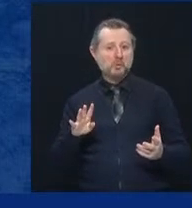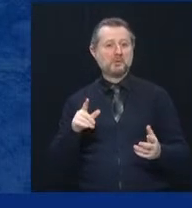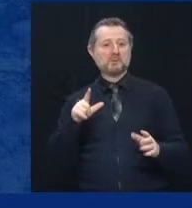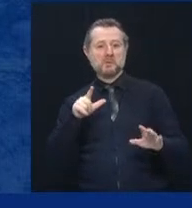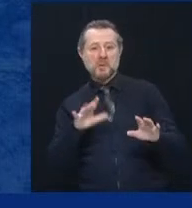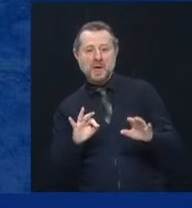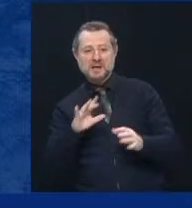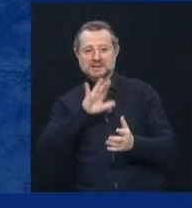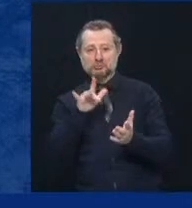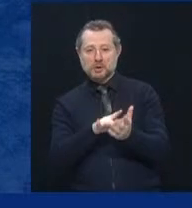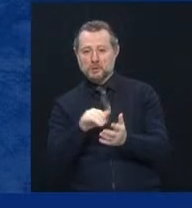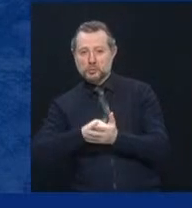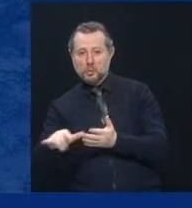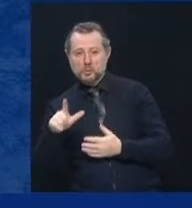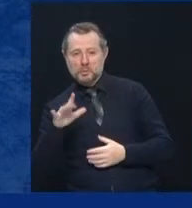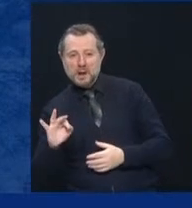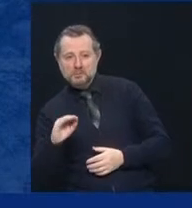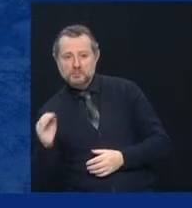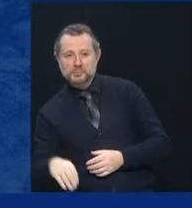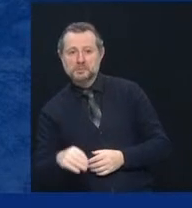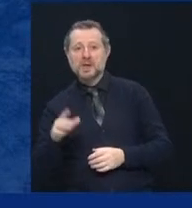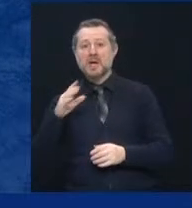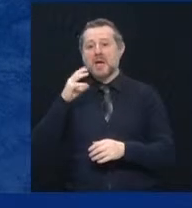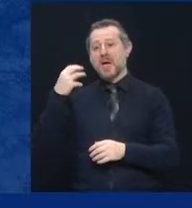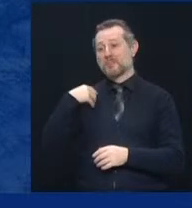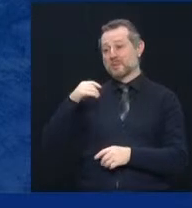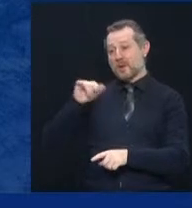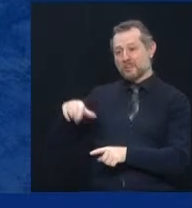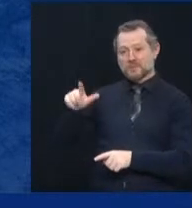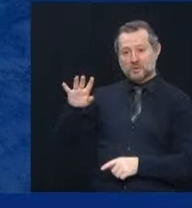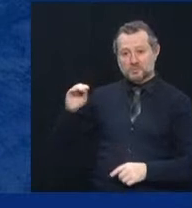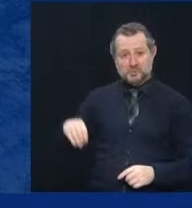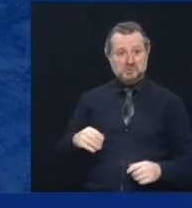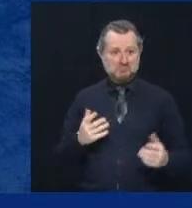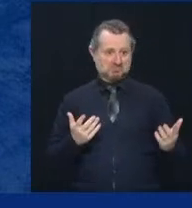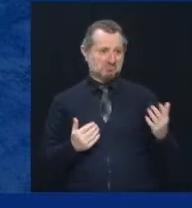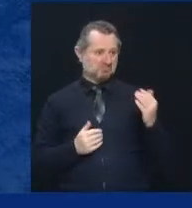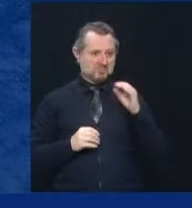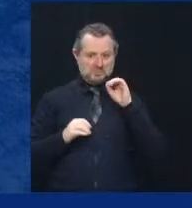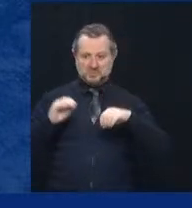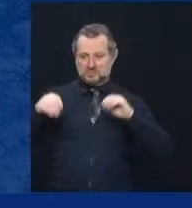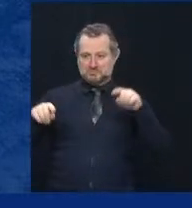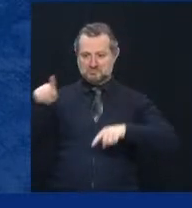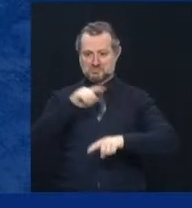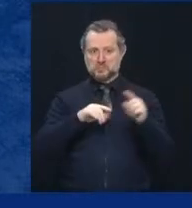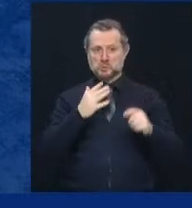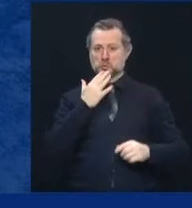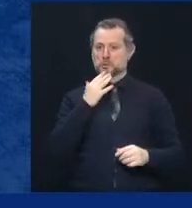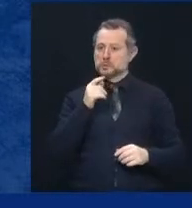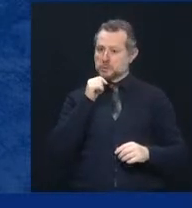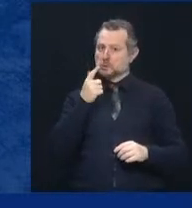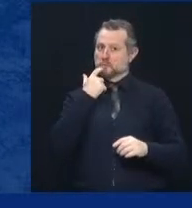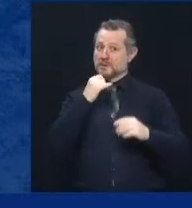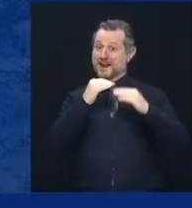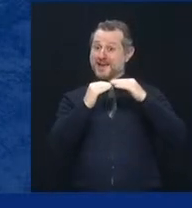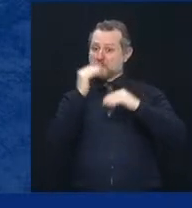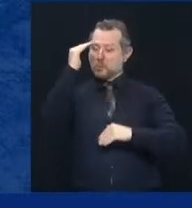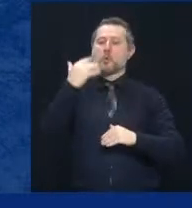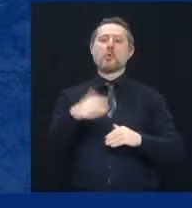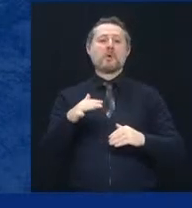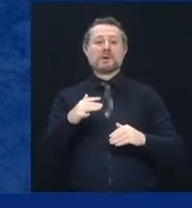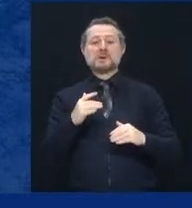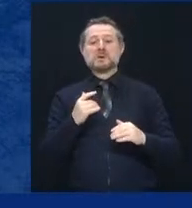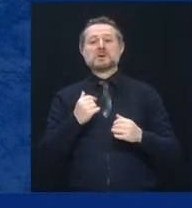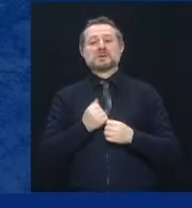all obviously better than 15%, which is the red line. So I think at this point it's safe to say the